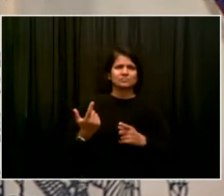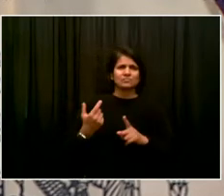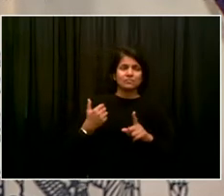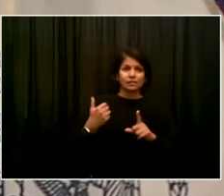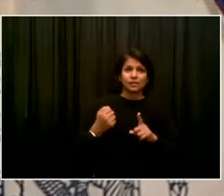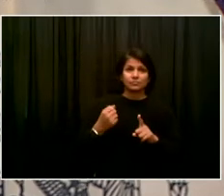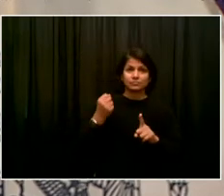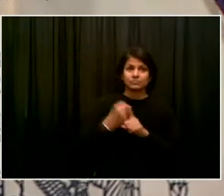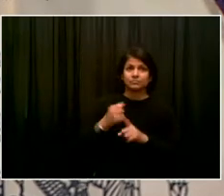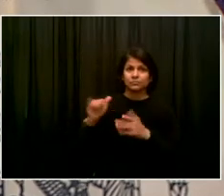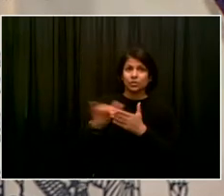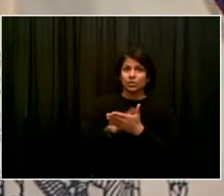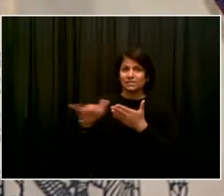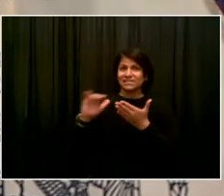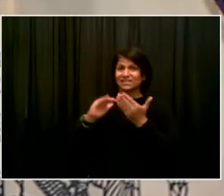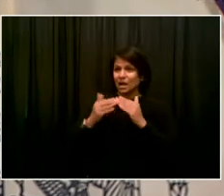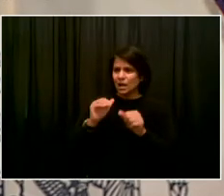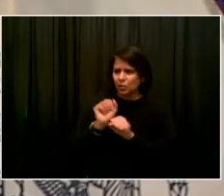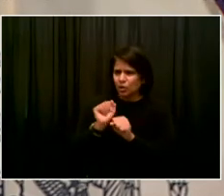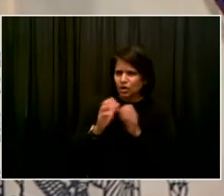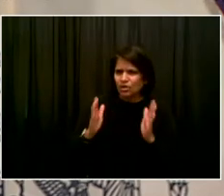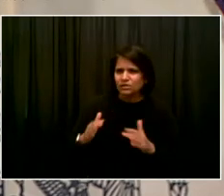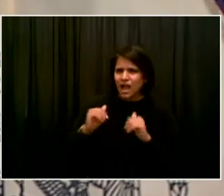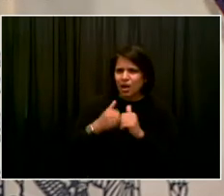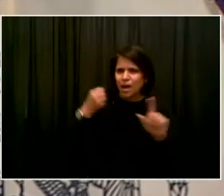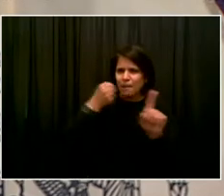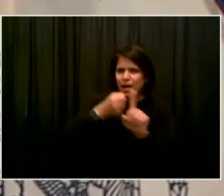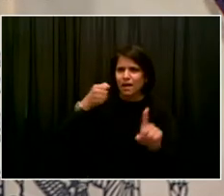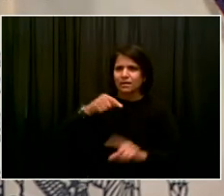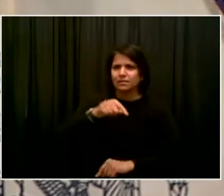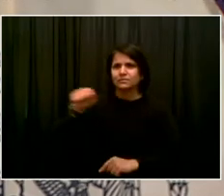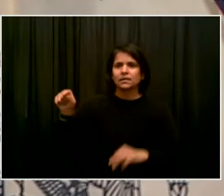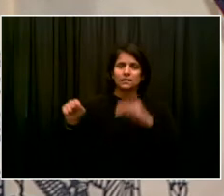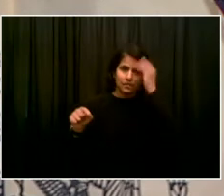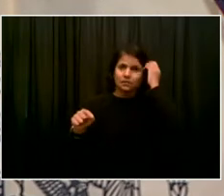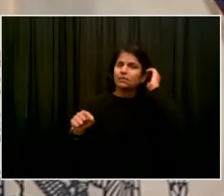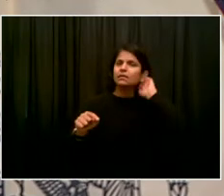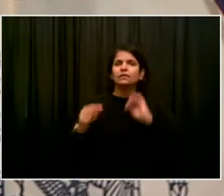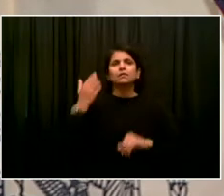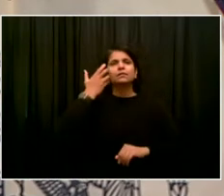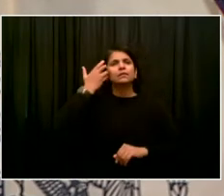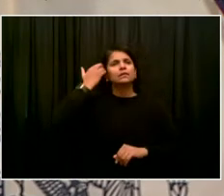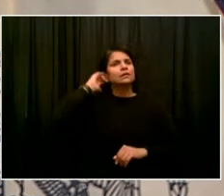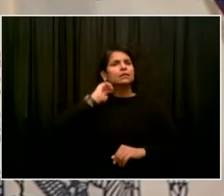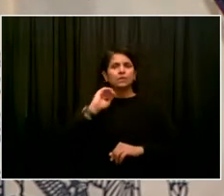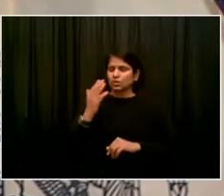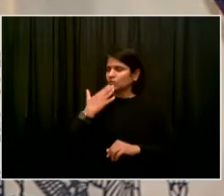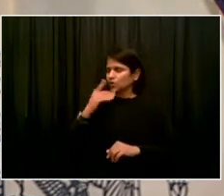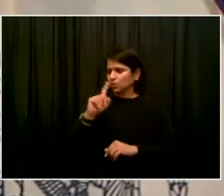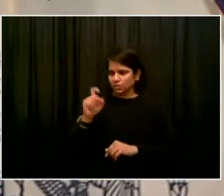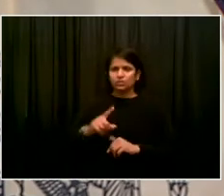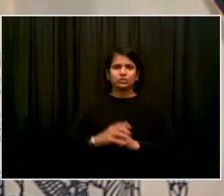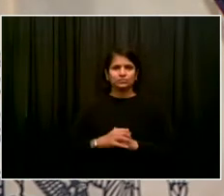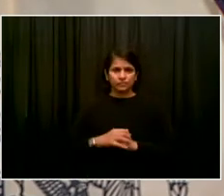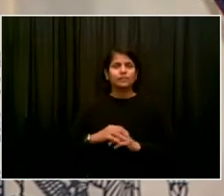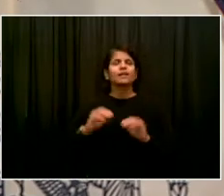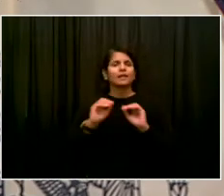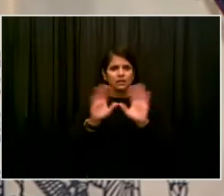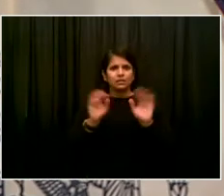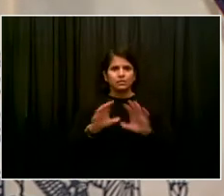I'll start and turn to Dr. Katz first. I think the CDC, and first of all, under President Biden, the CDC has